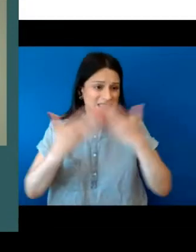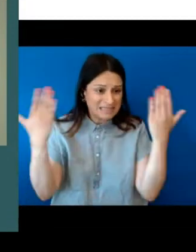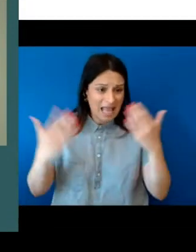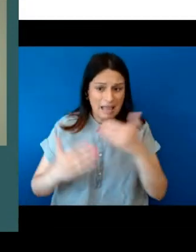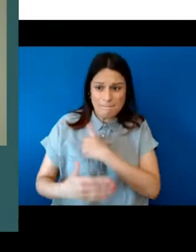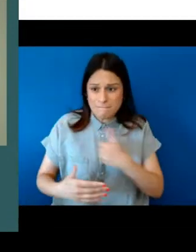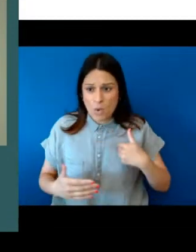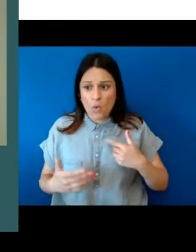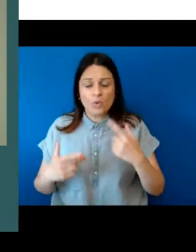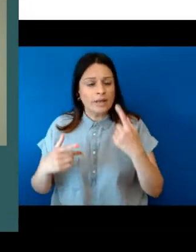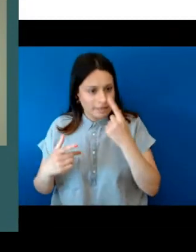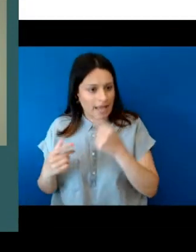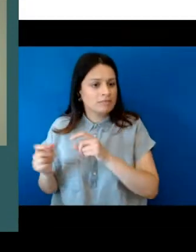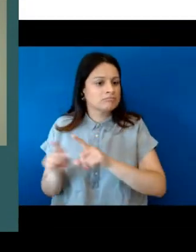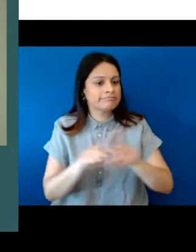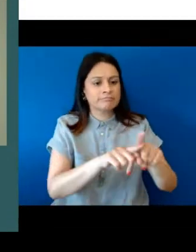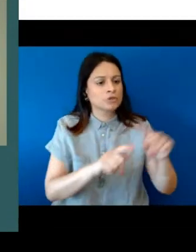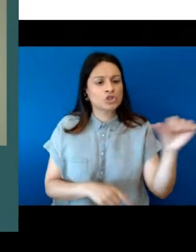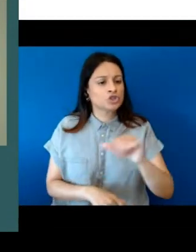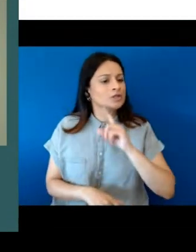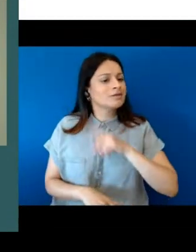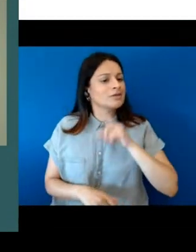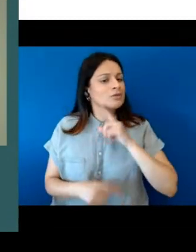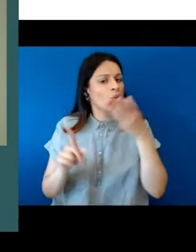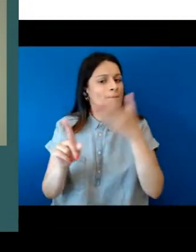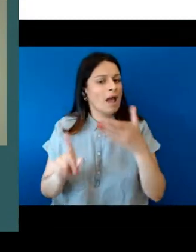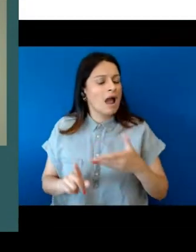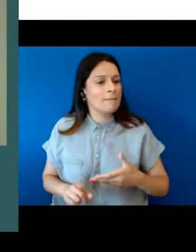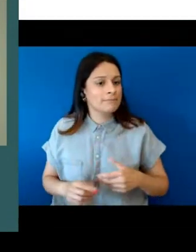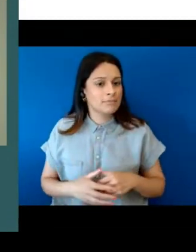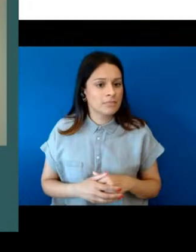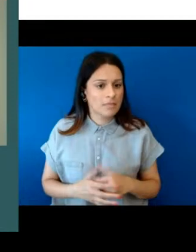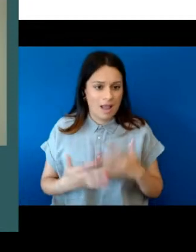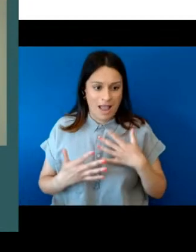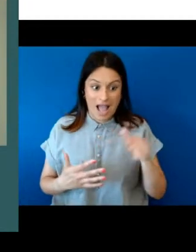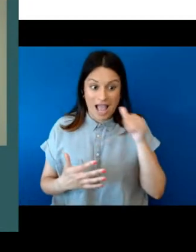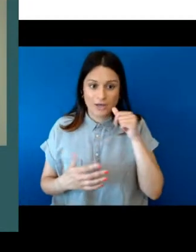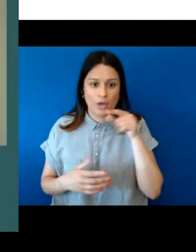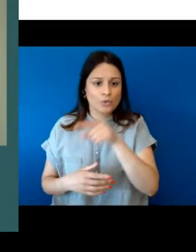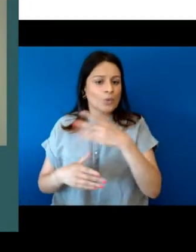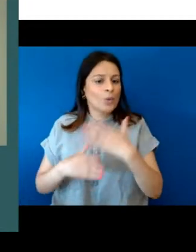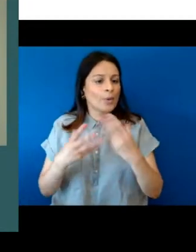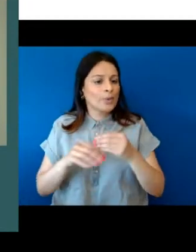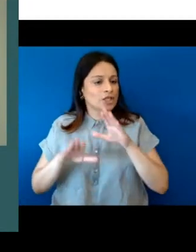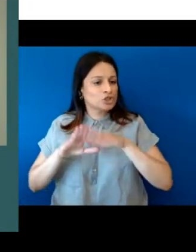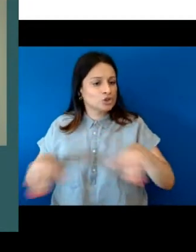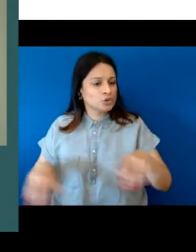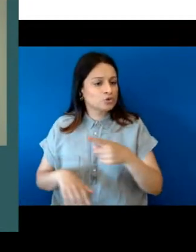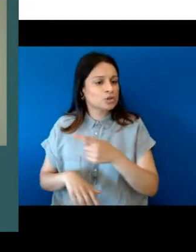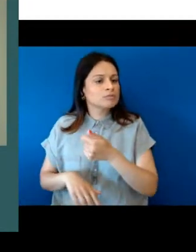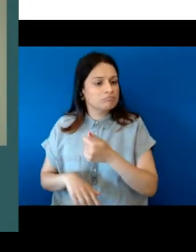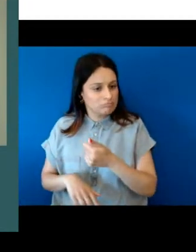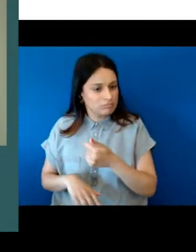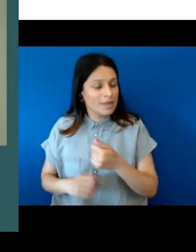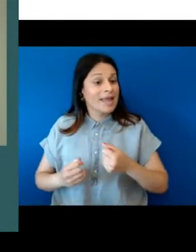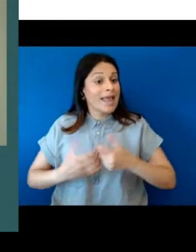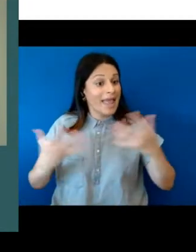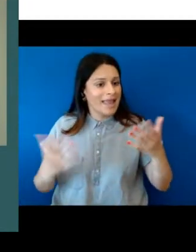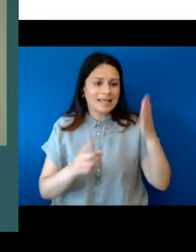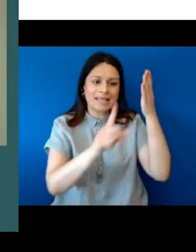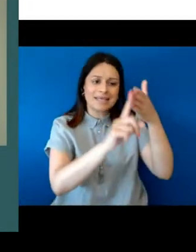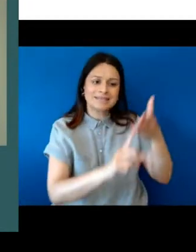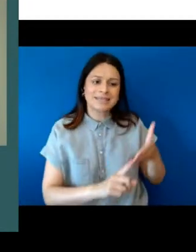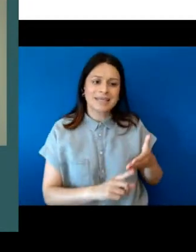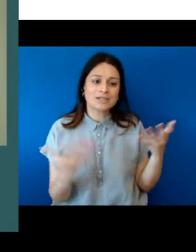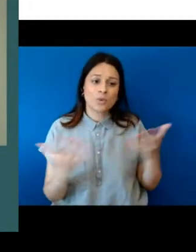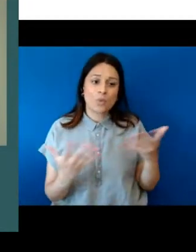Thank you. And this is the last question. I'm aware that you are in paediatrics, but are there any contraindications for patients with asthma to